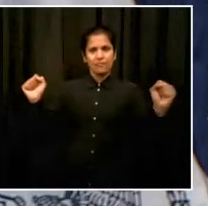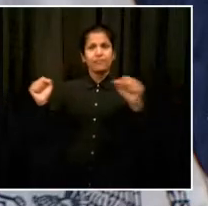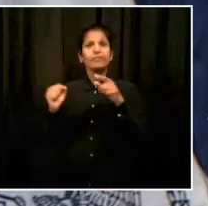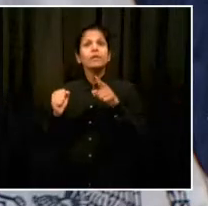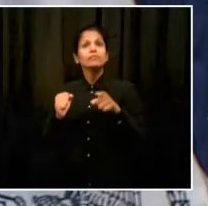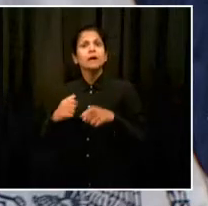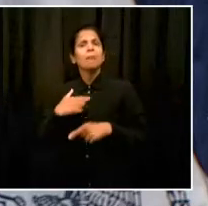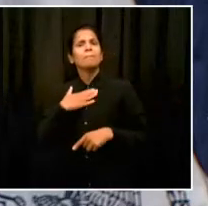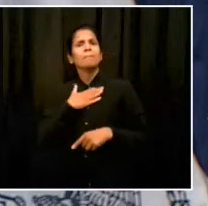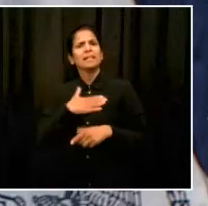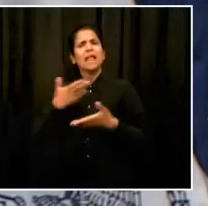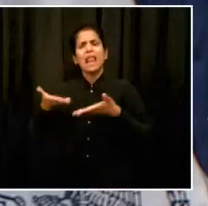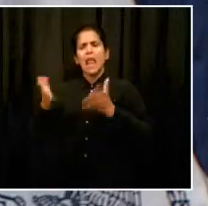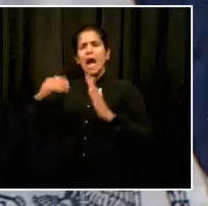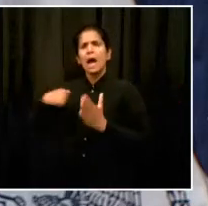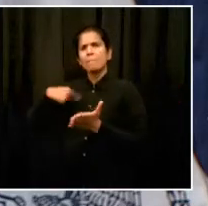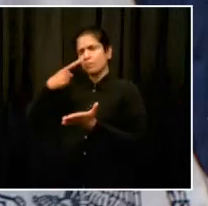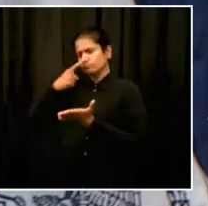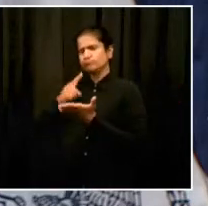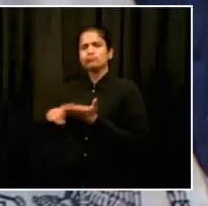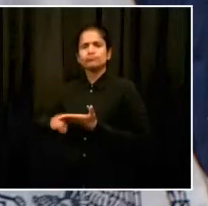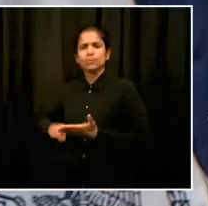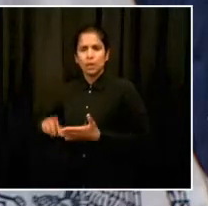a particular line was crossed.